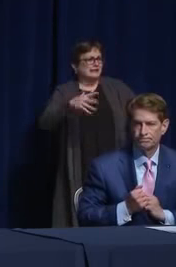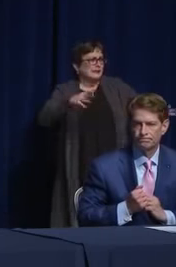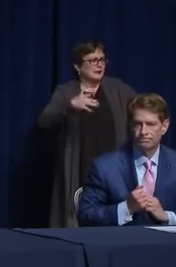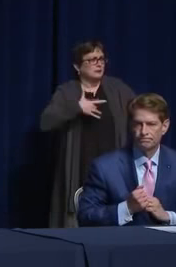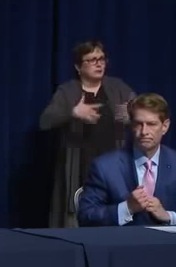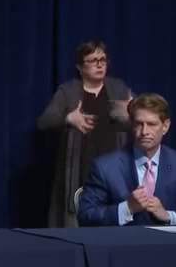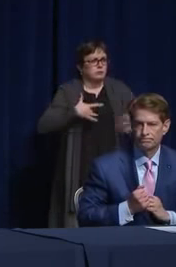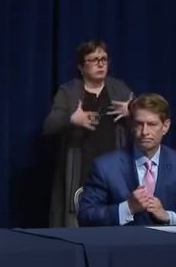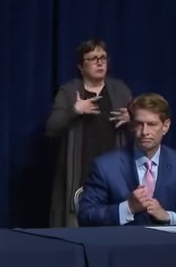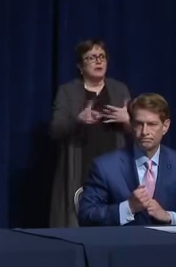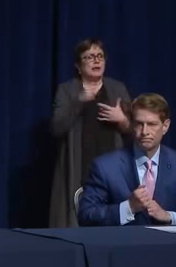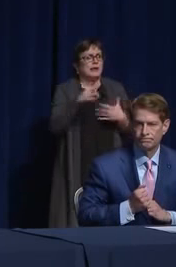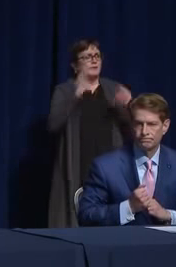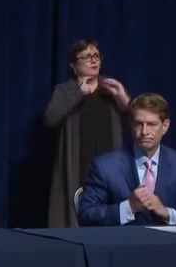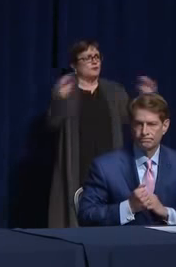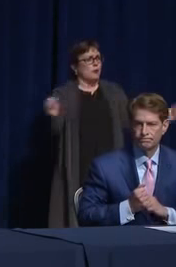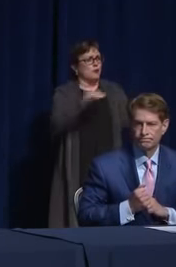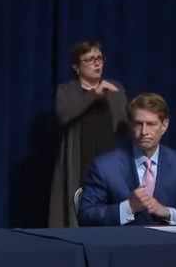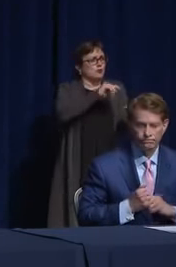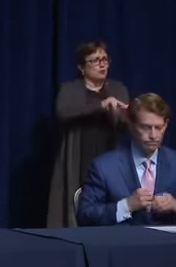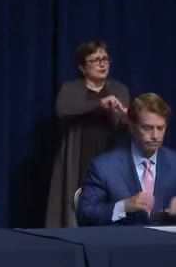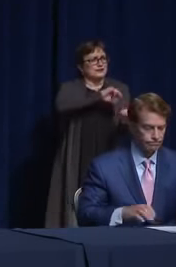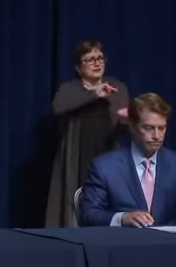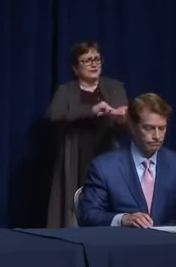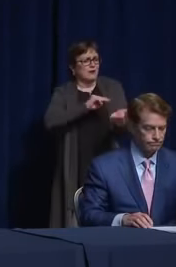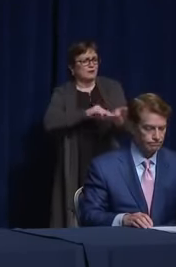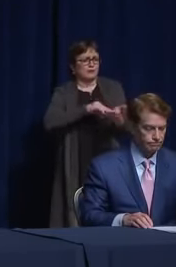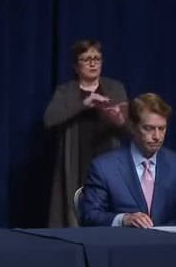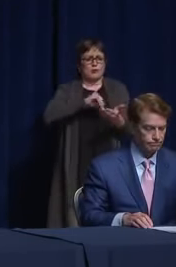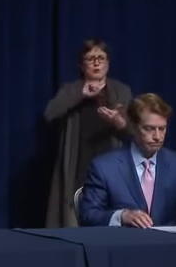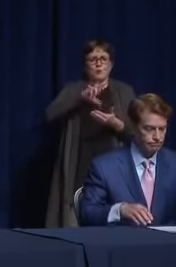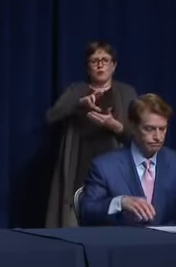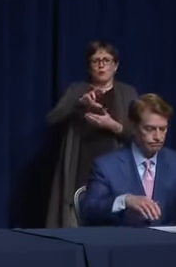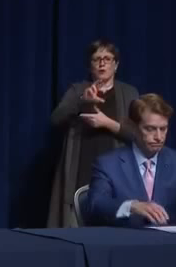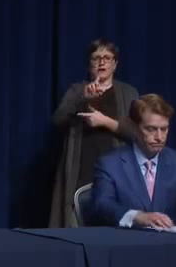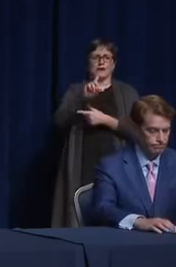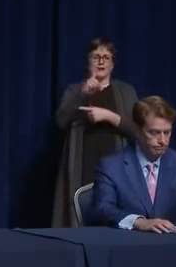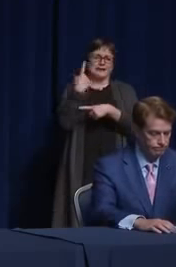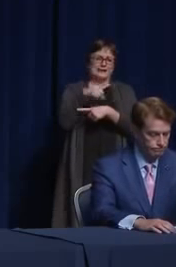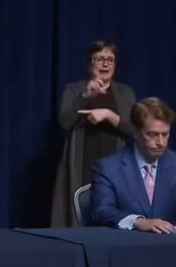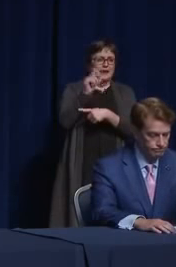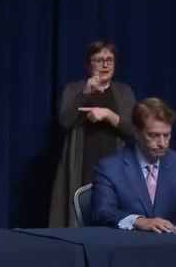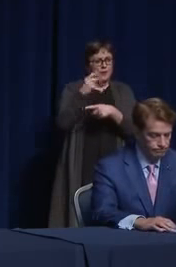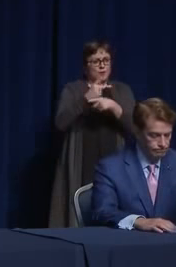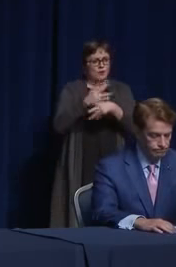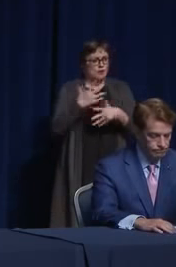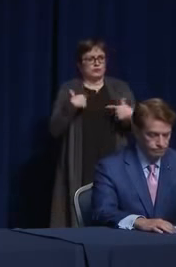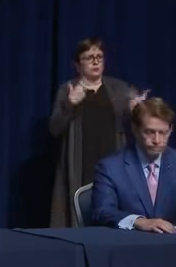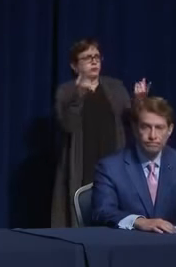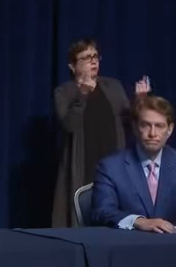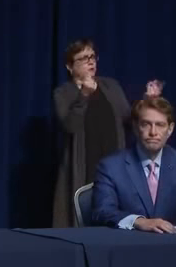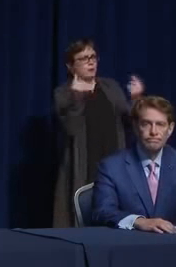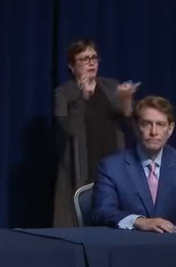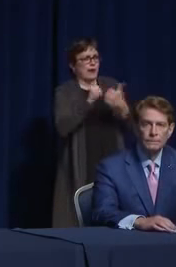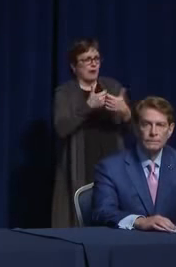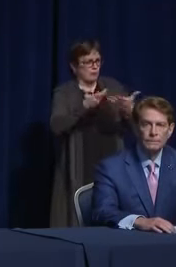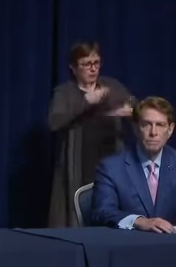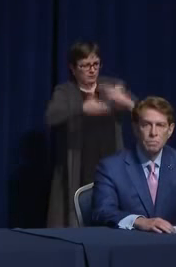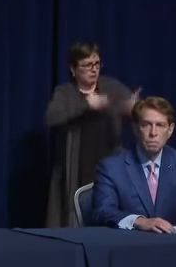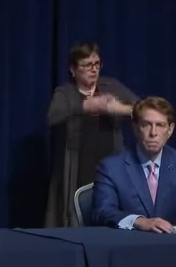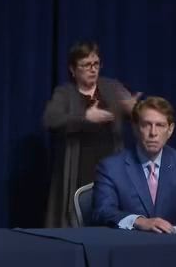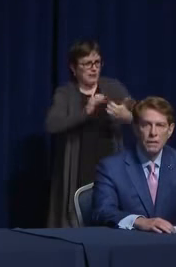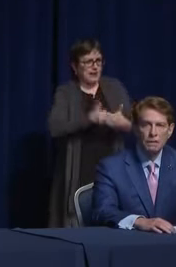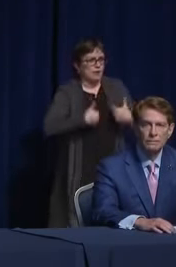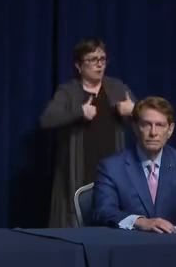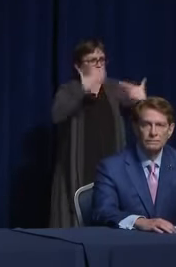our healthcare workers right now. I separately had a call with representatives of from up and